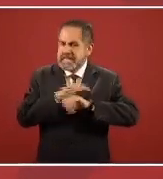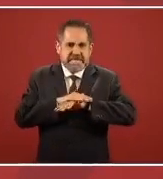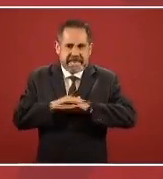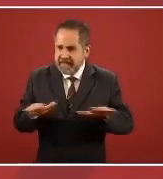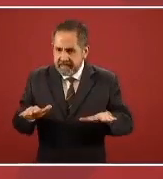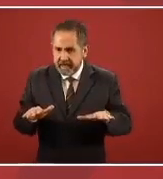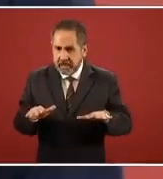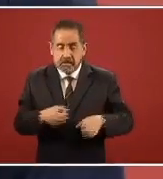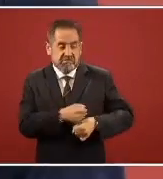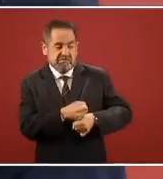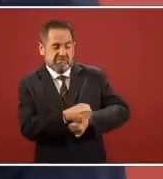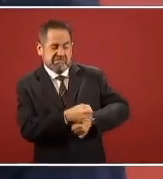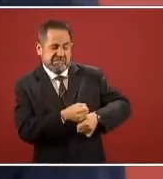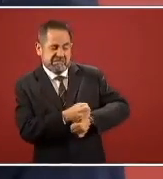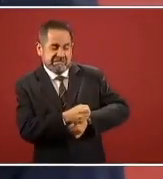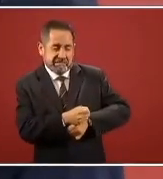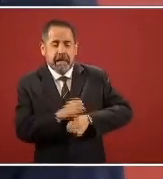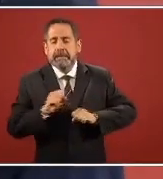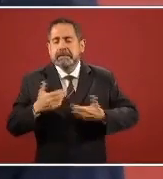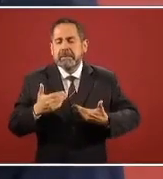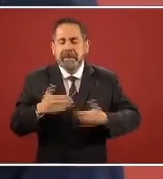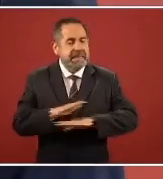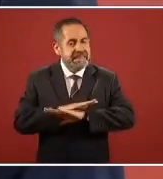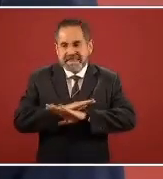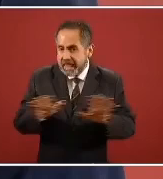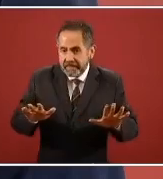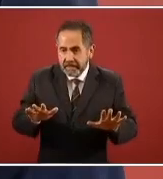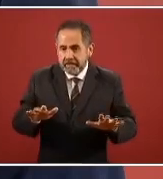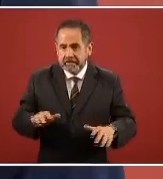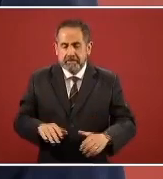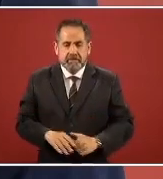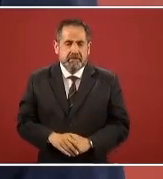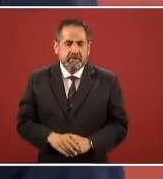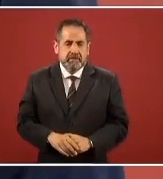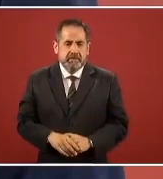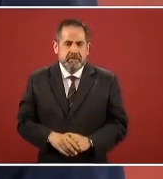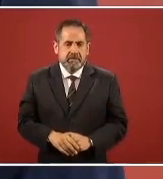rights. La tortura. We are not going to permit torture.